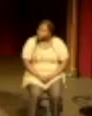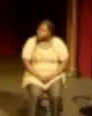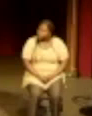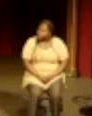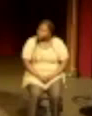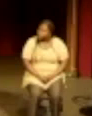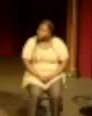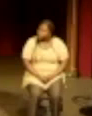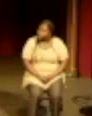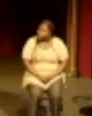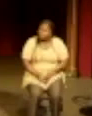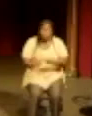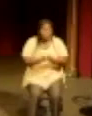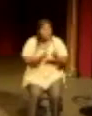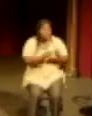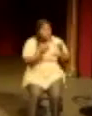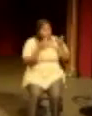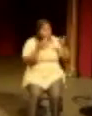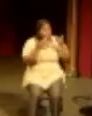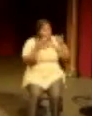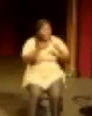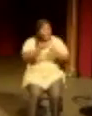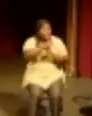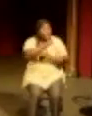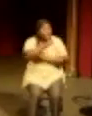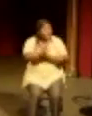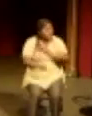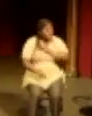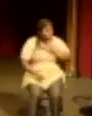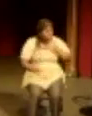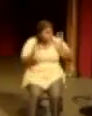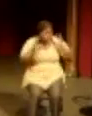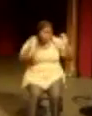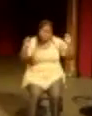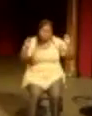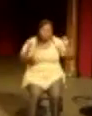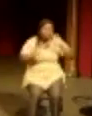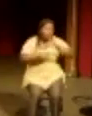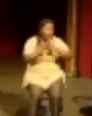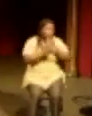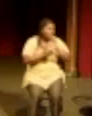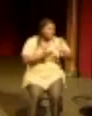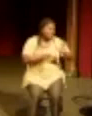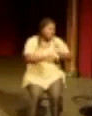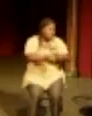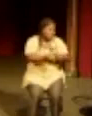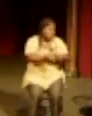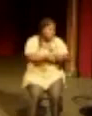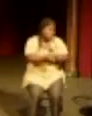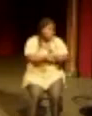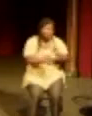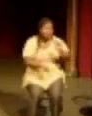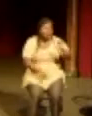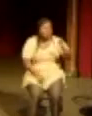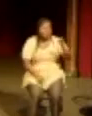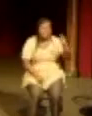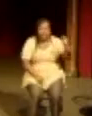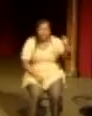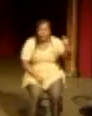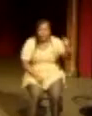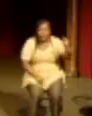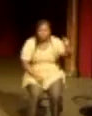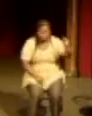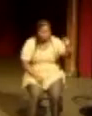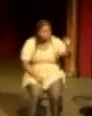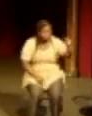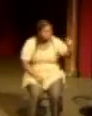Also like to thank our foundation board president for everything they do for us throughout the year. That's Mr. Tom Giampietro. Tom,